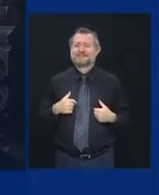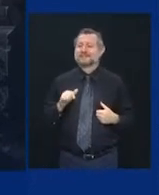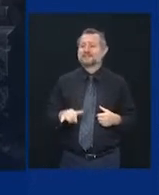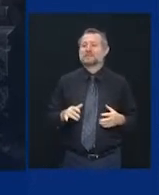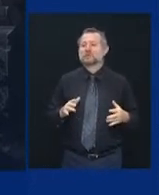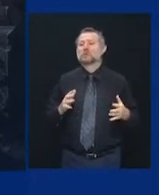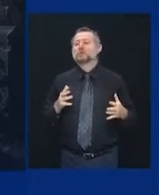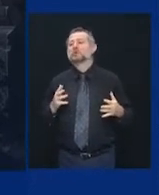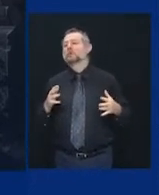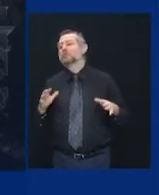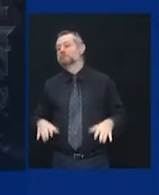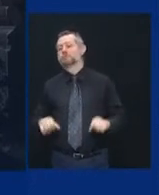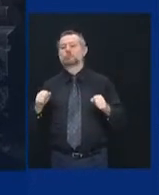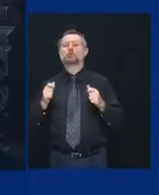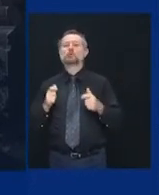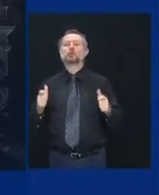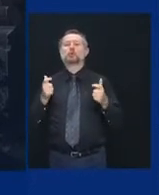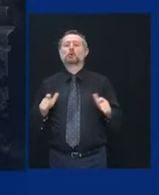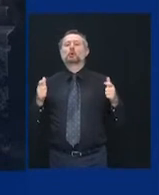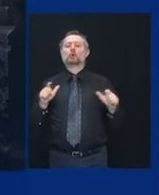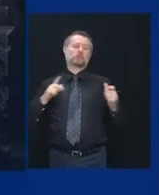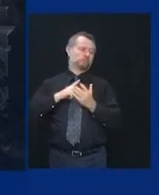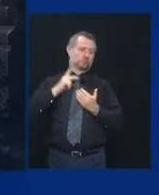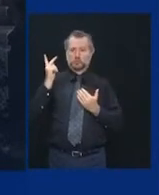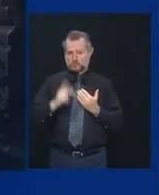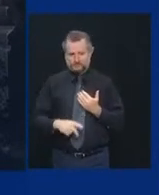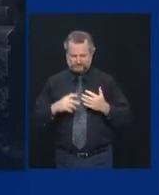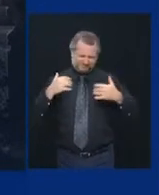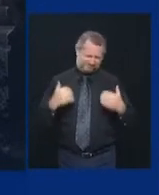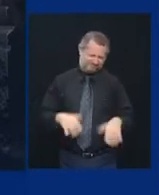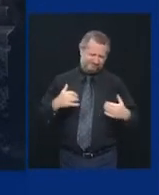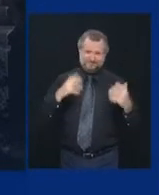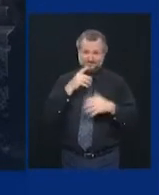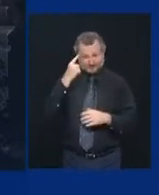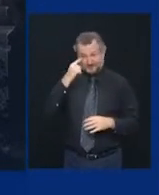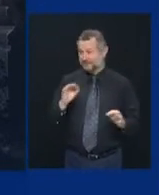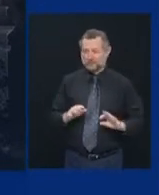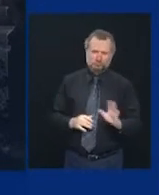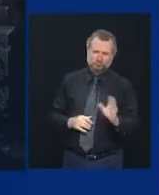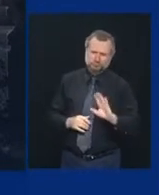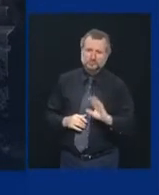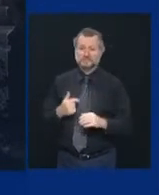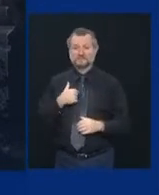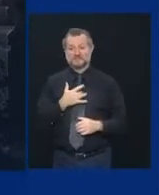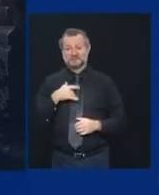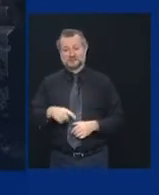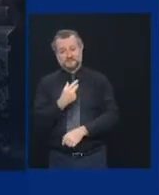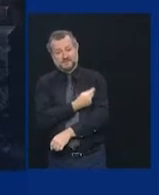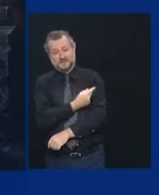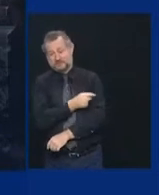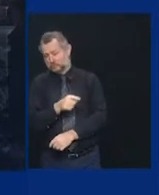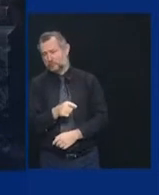massive undertaking. This is a larger operational undertaking, I would argue, than anything we have